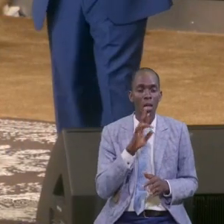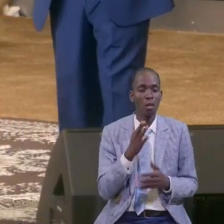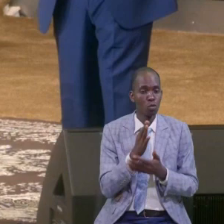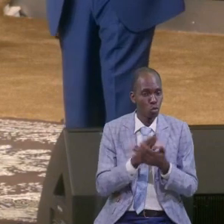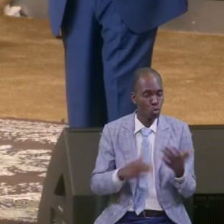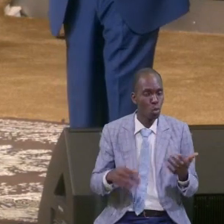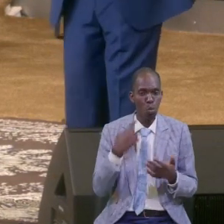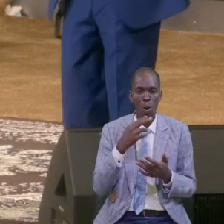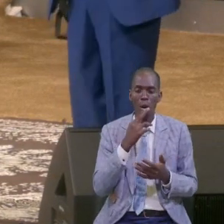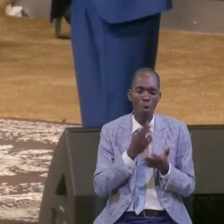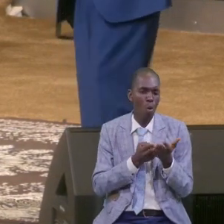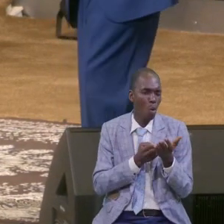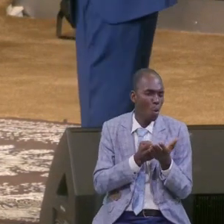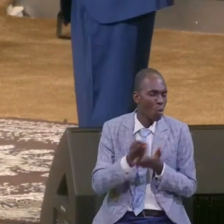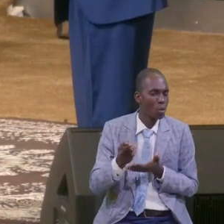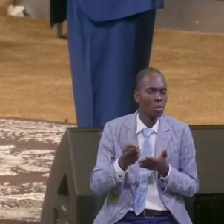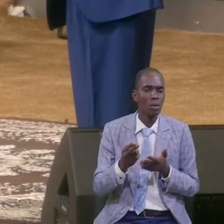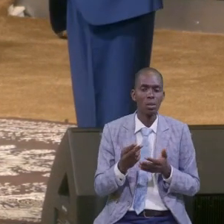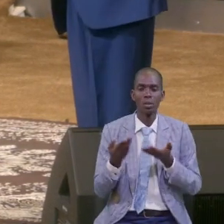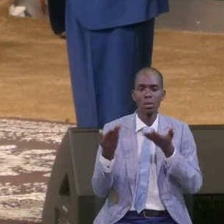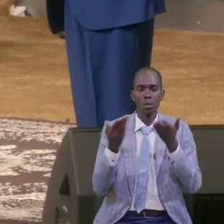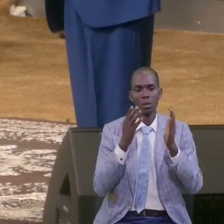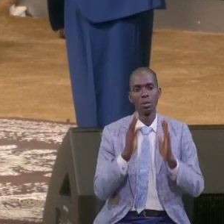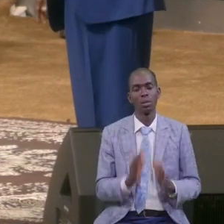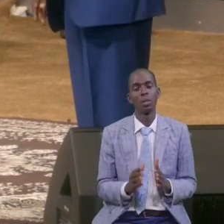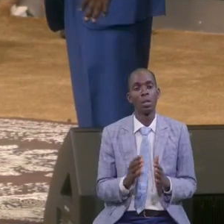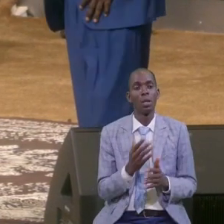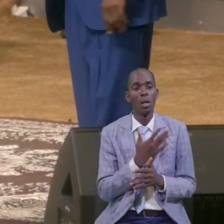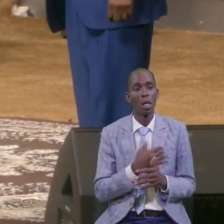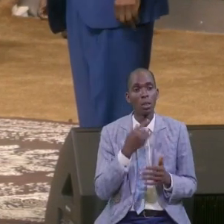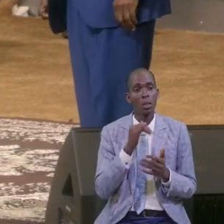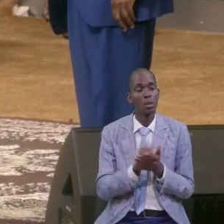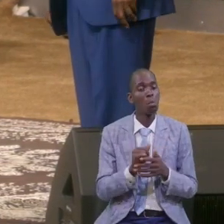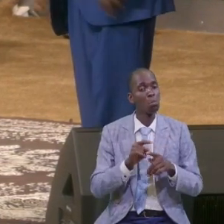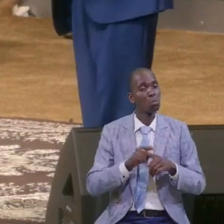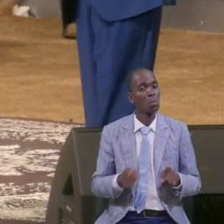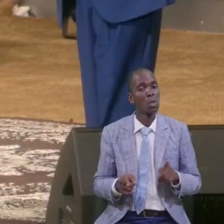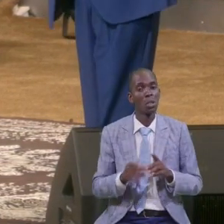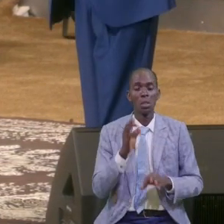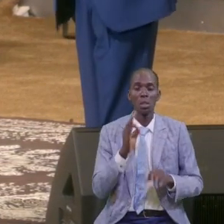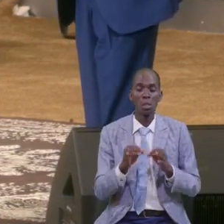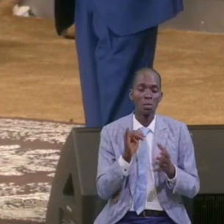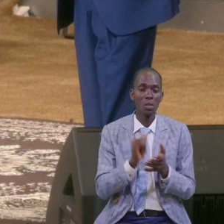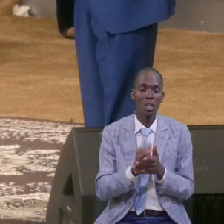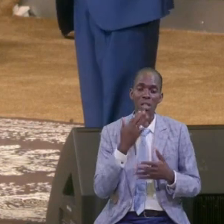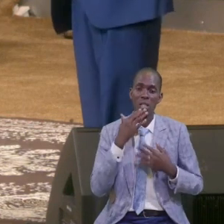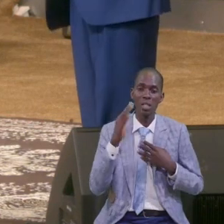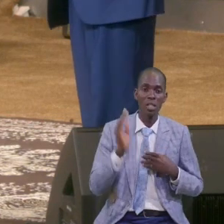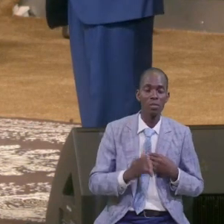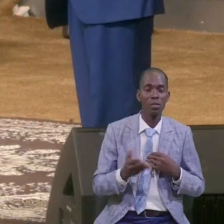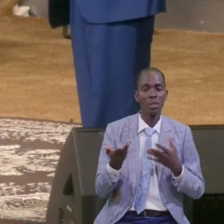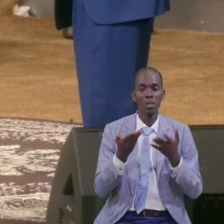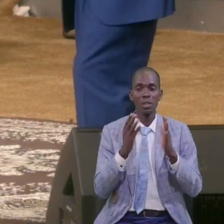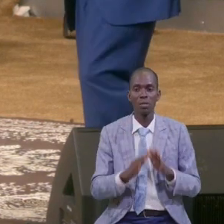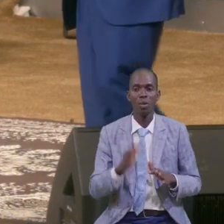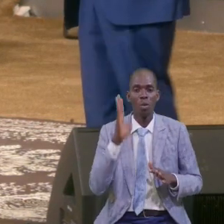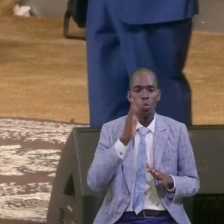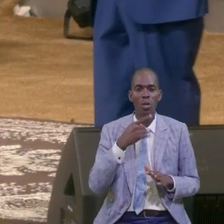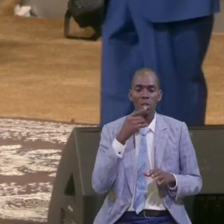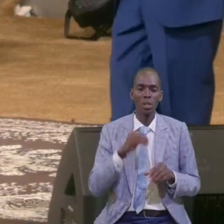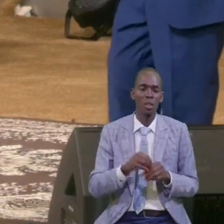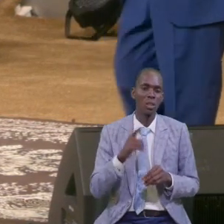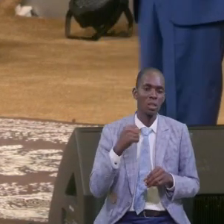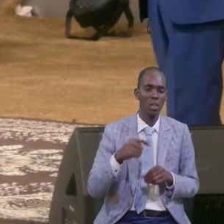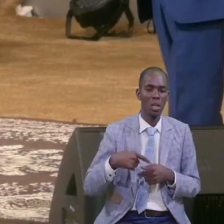honest servants. And it says, but, and if that evil servant shall say in his heart, my